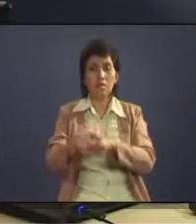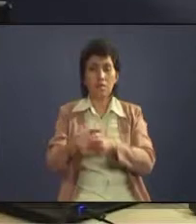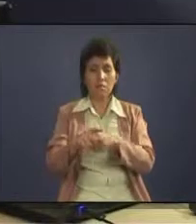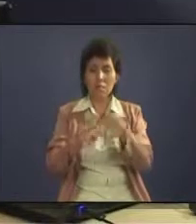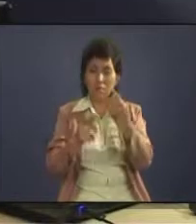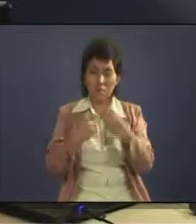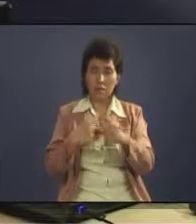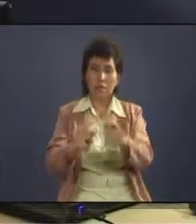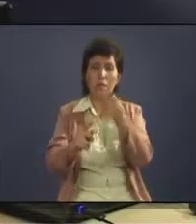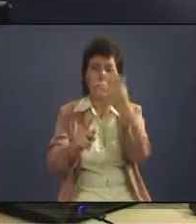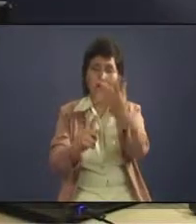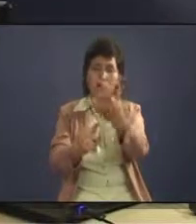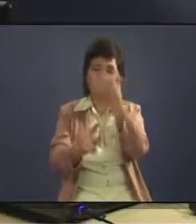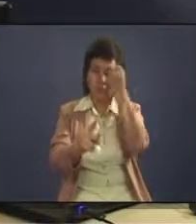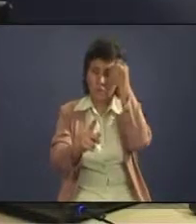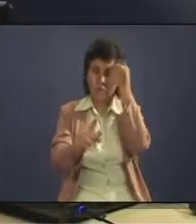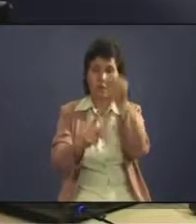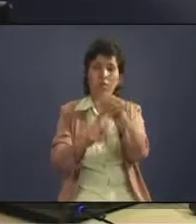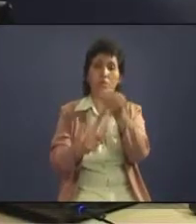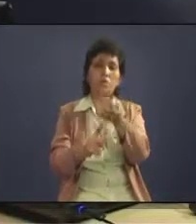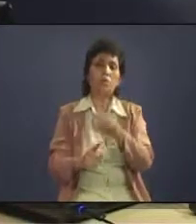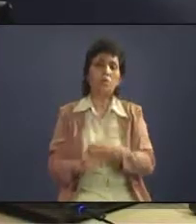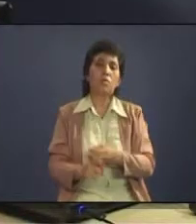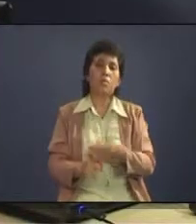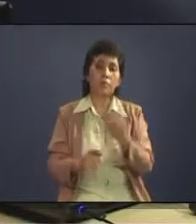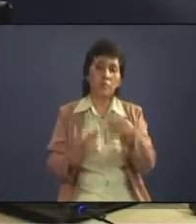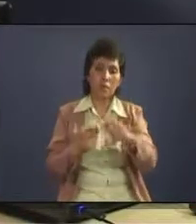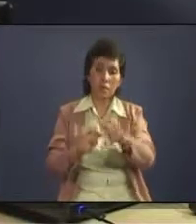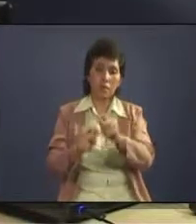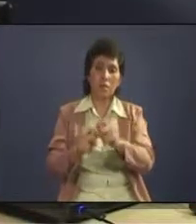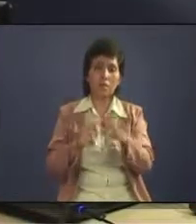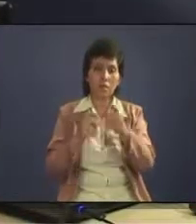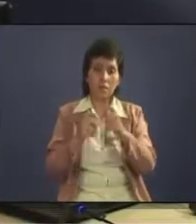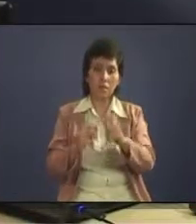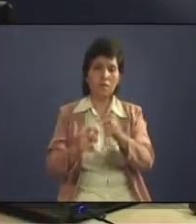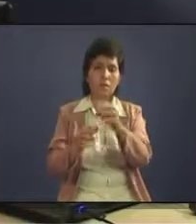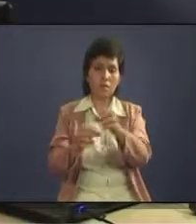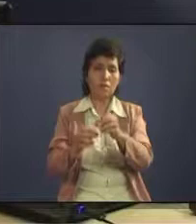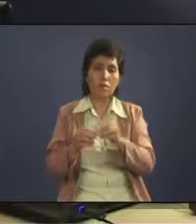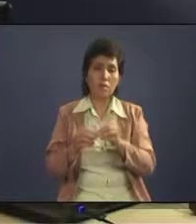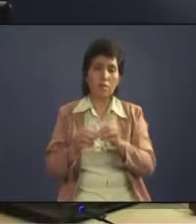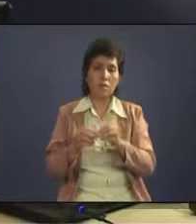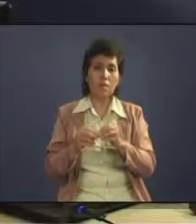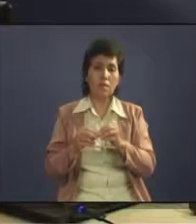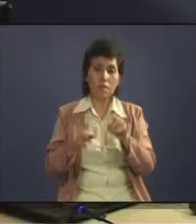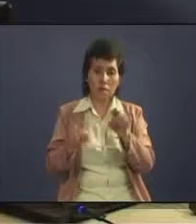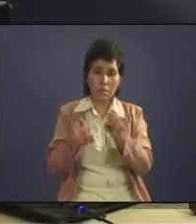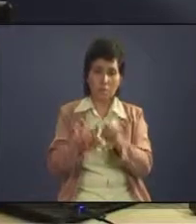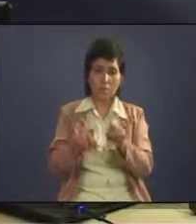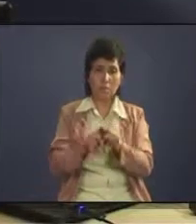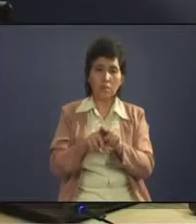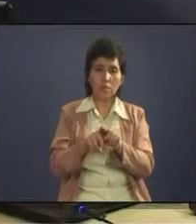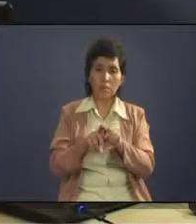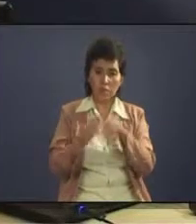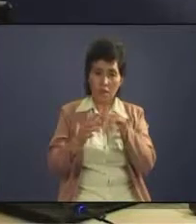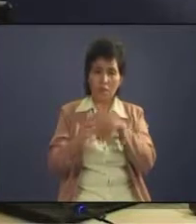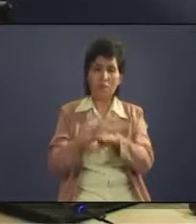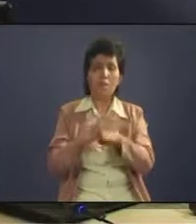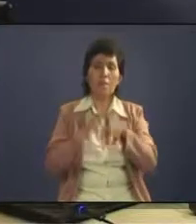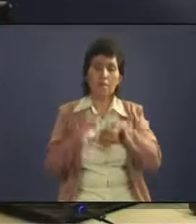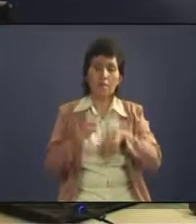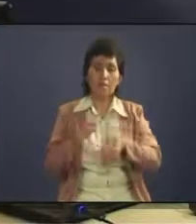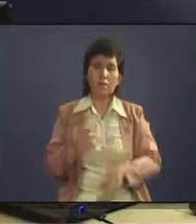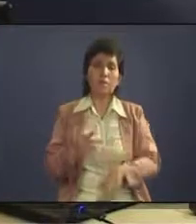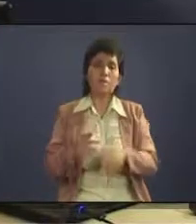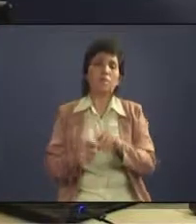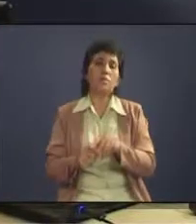okay? The fourth one, it has to be a bit informal and also interpersonal. When we take things a